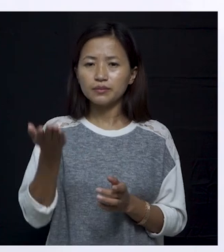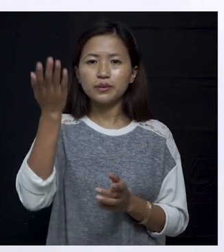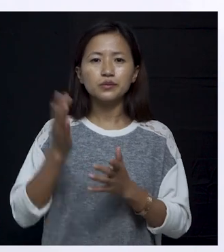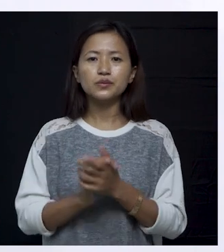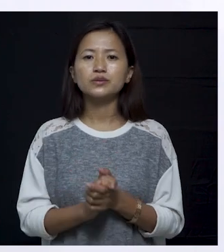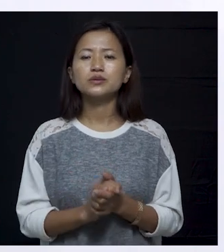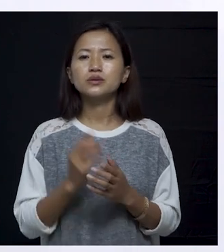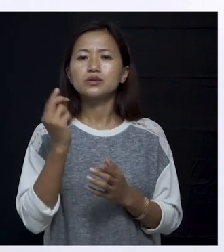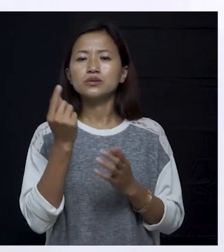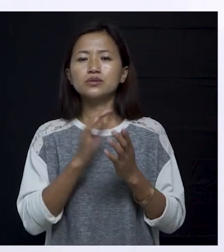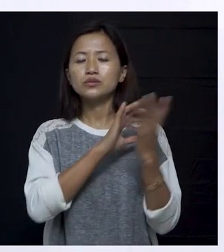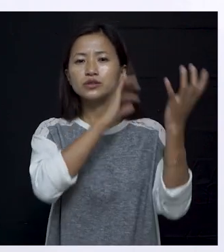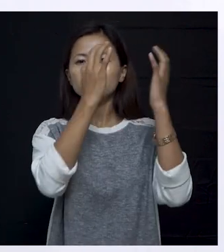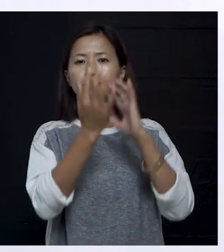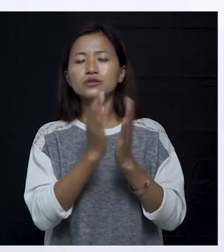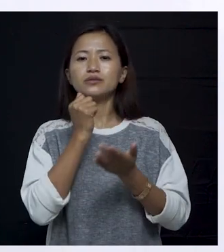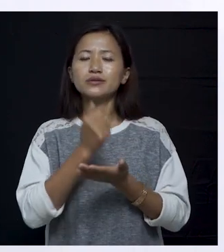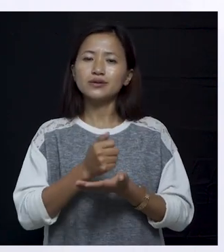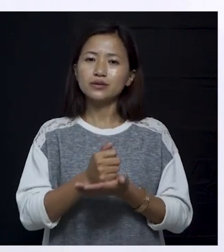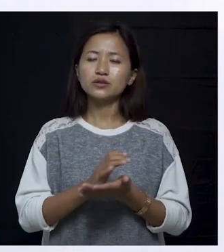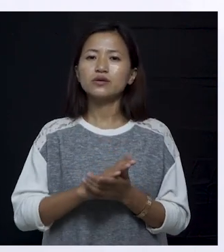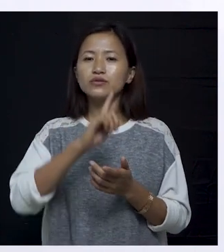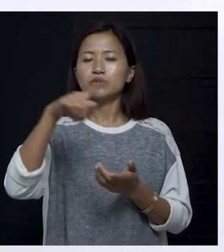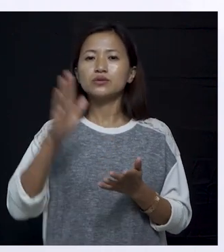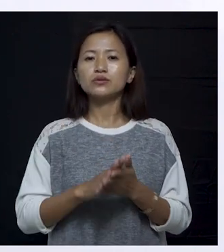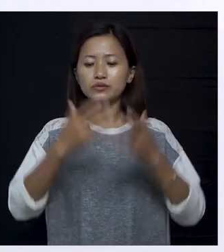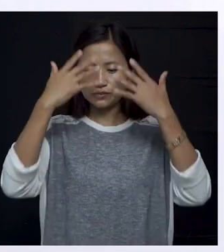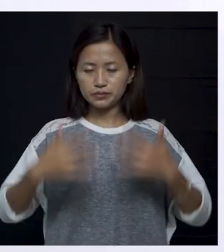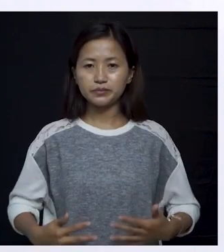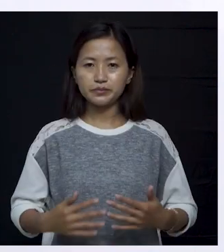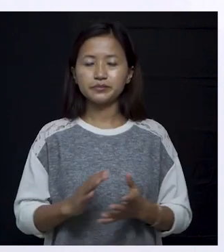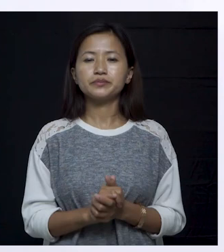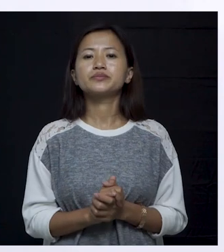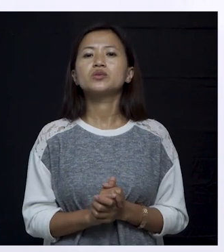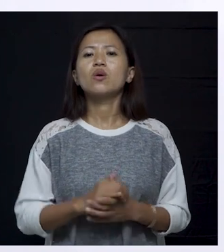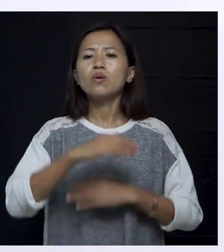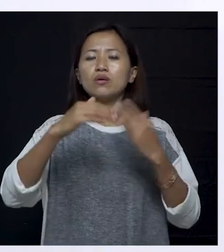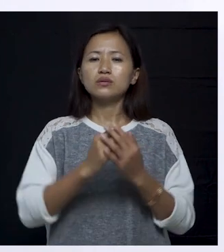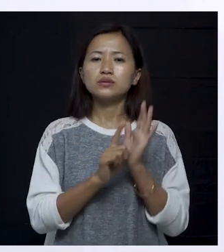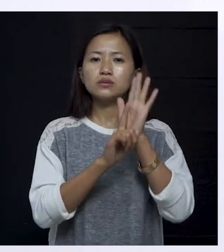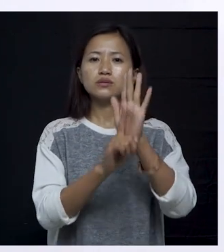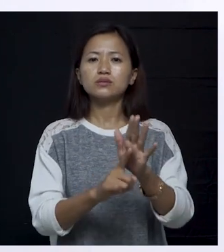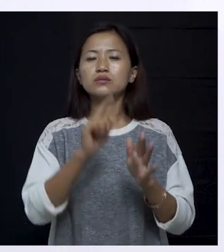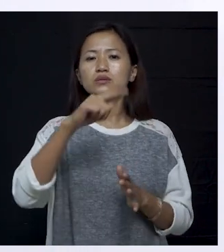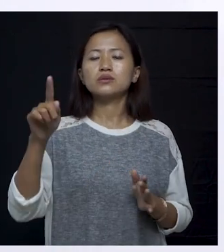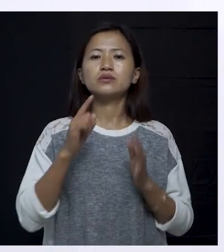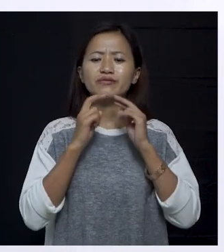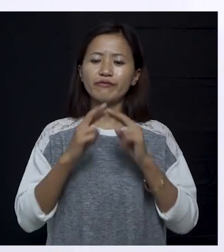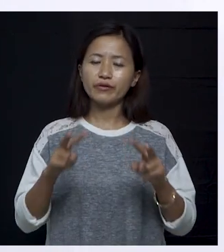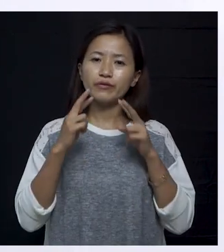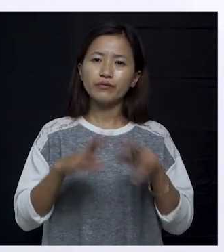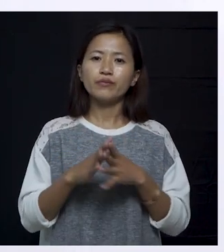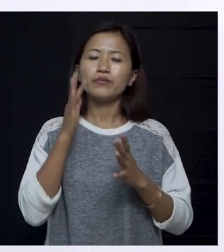with the Universal Declaration of the Rights of Human Being. So all this shows that rights is very,